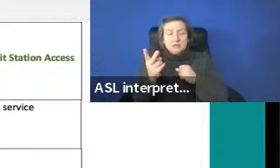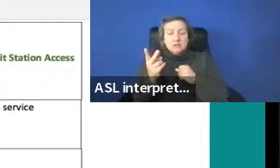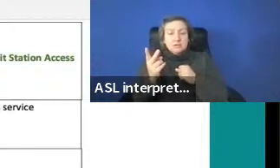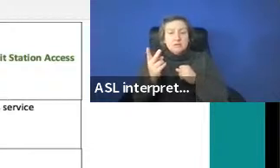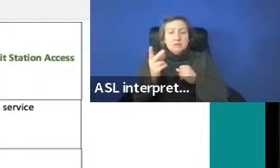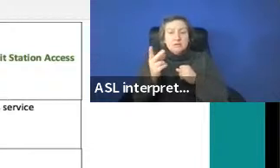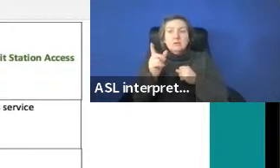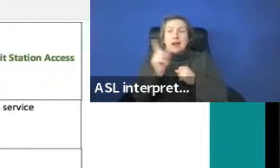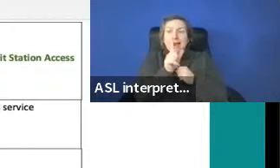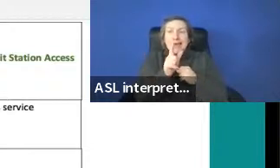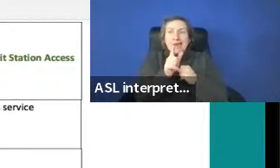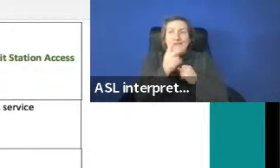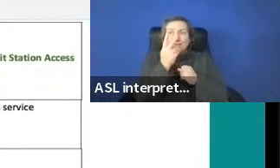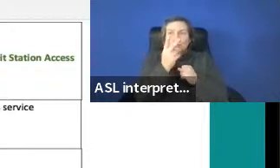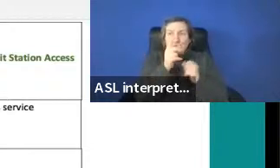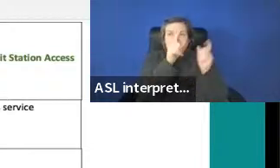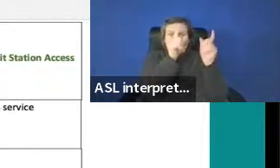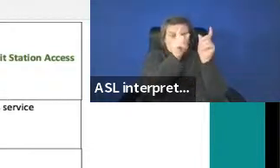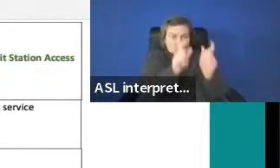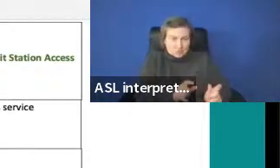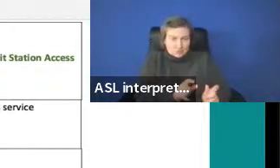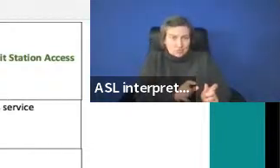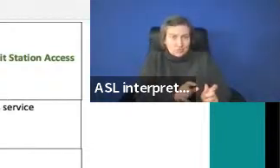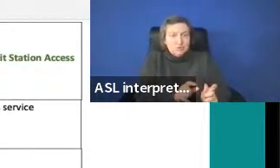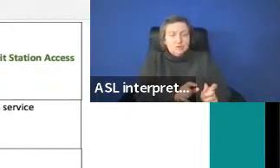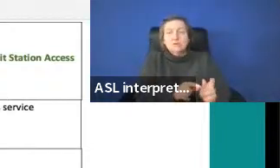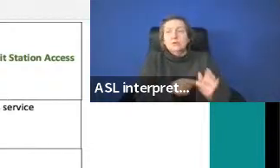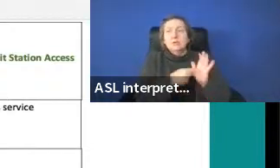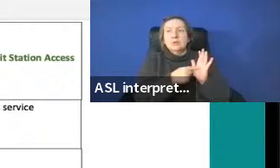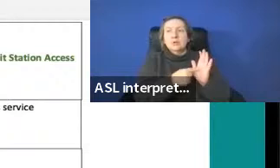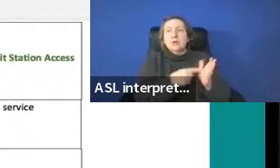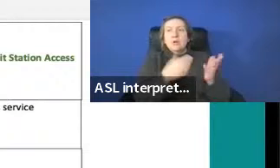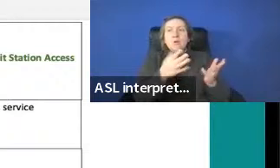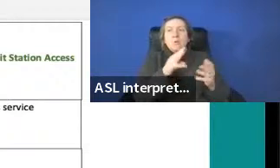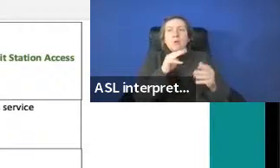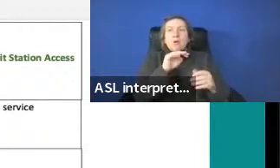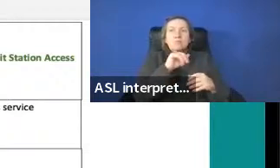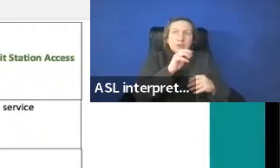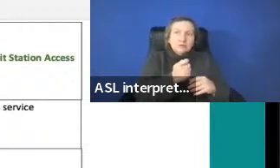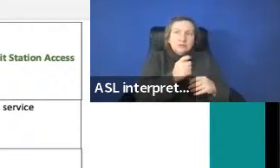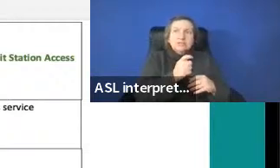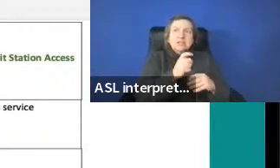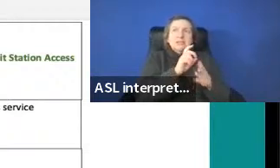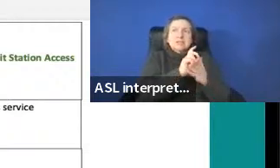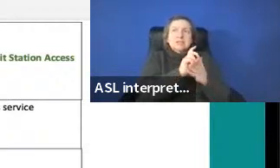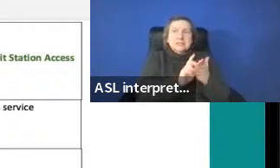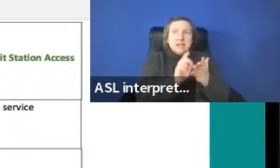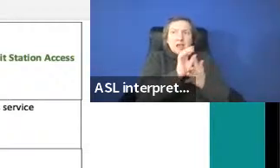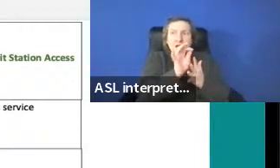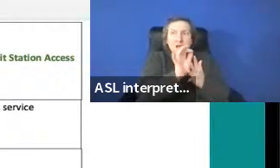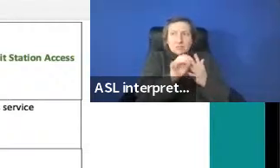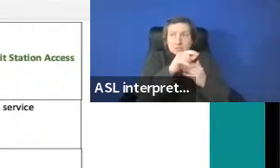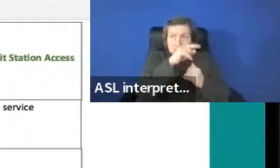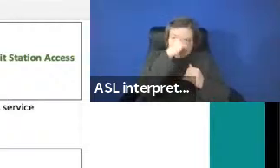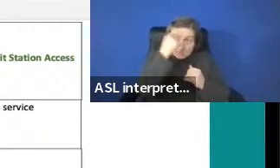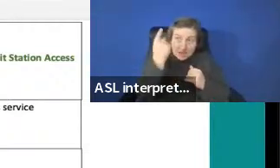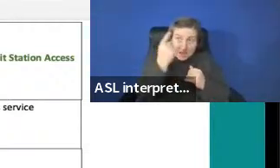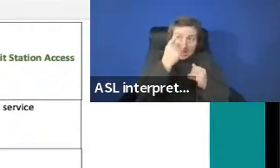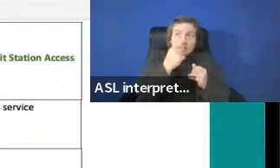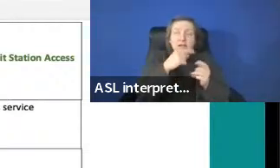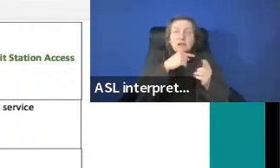left 2 columns have matrix of design options in black and then in green elements.